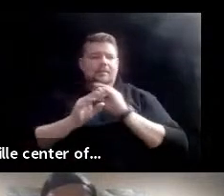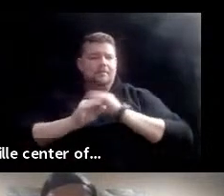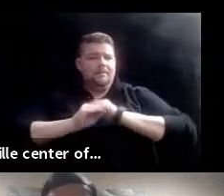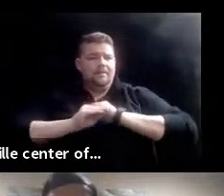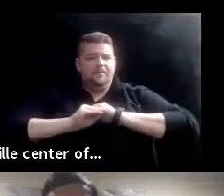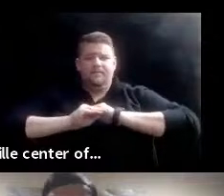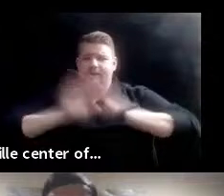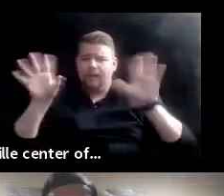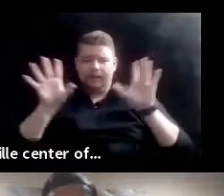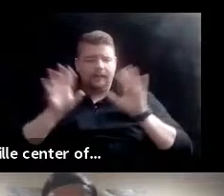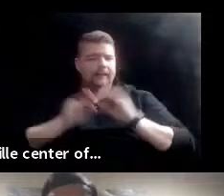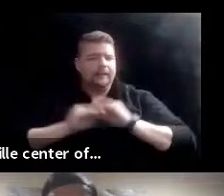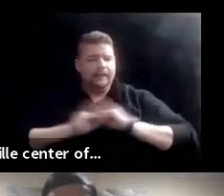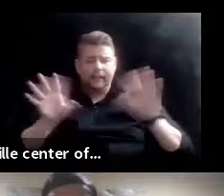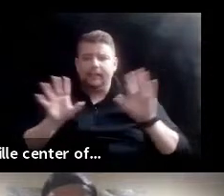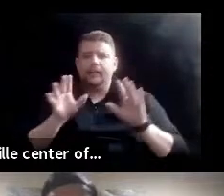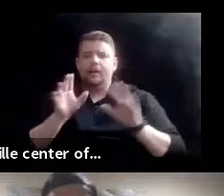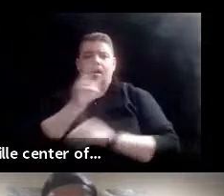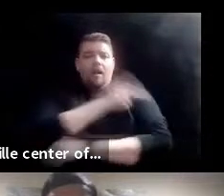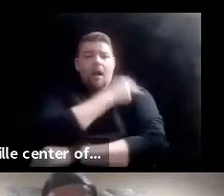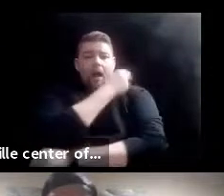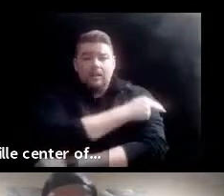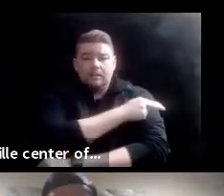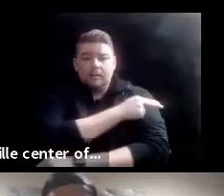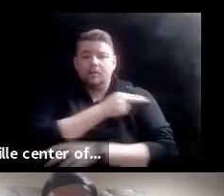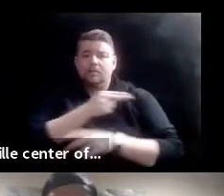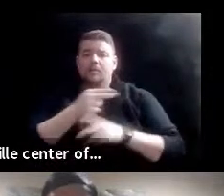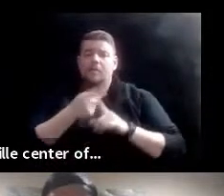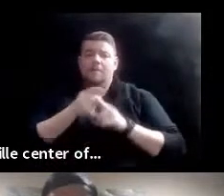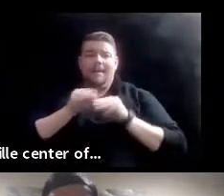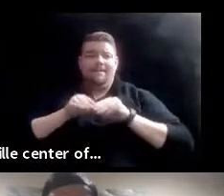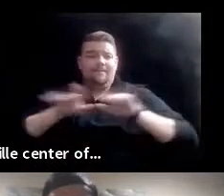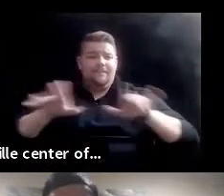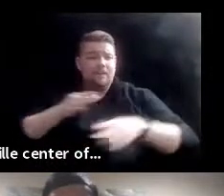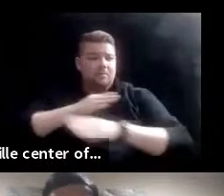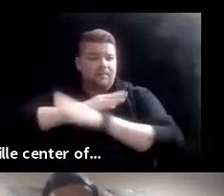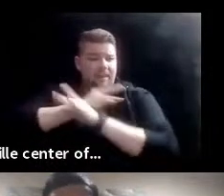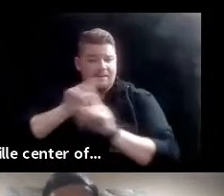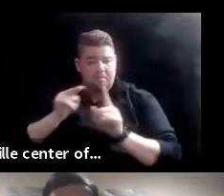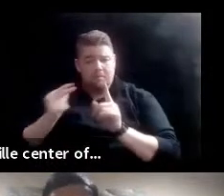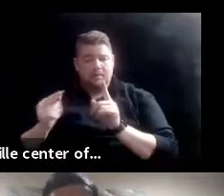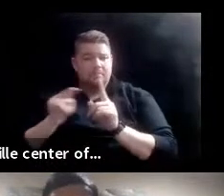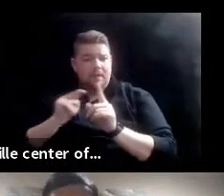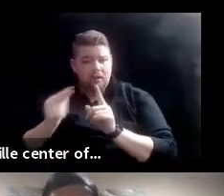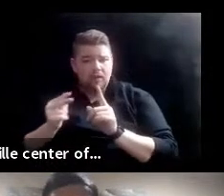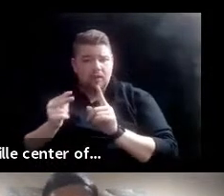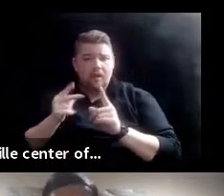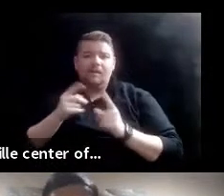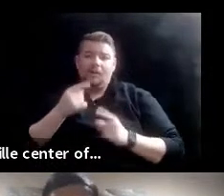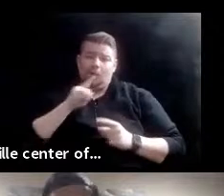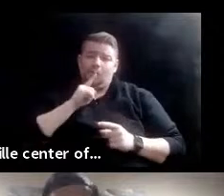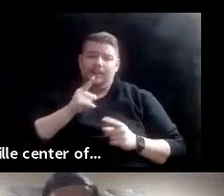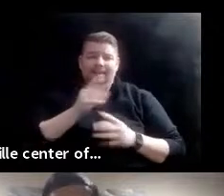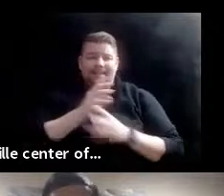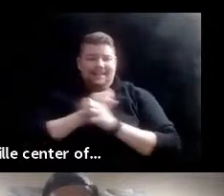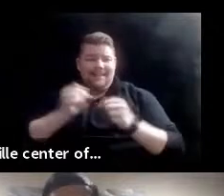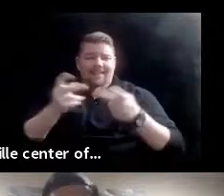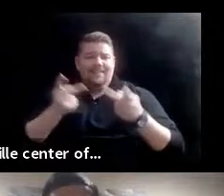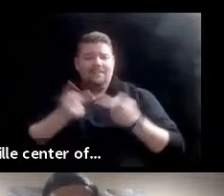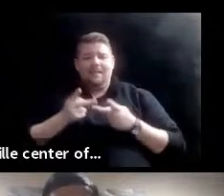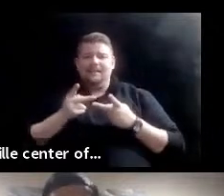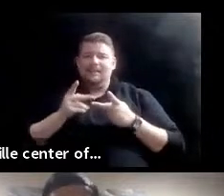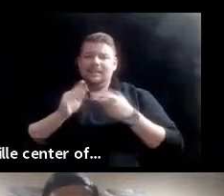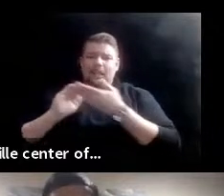that the hospitals from a infection prevention perspective are probably one of the safest places in the community. I mean,